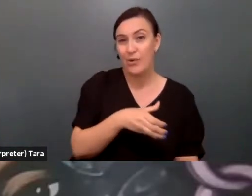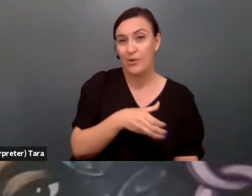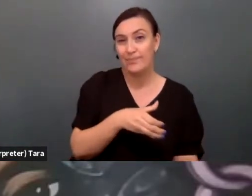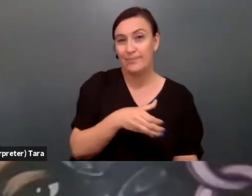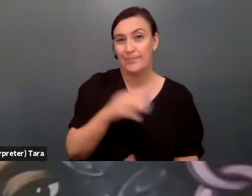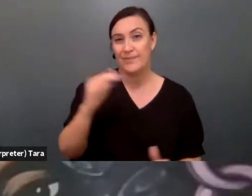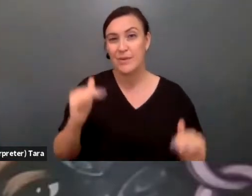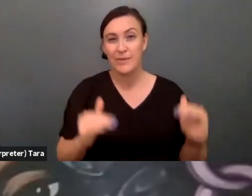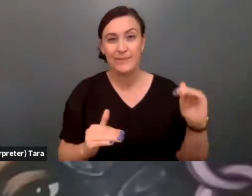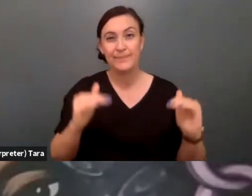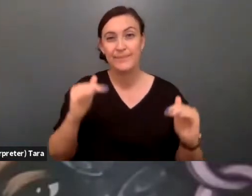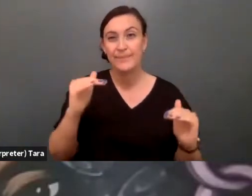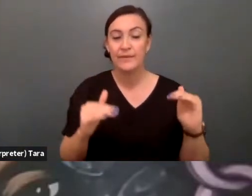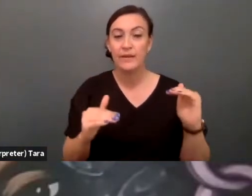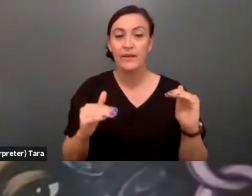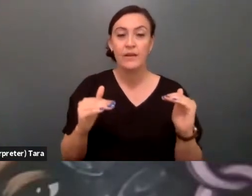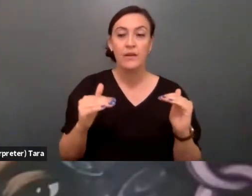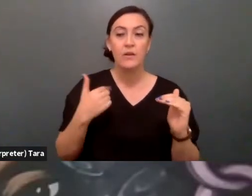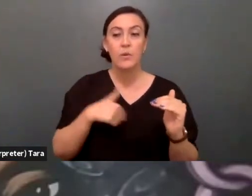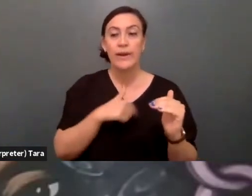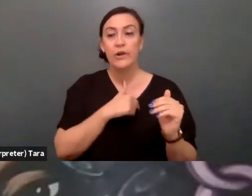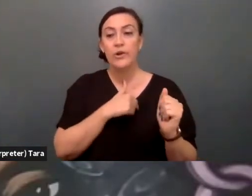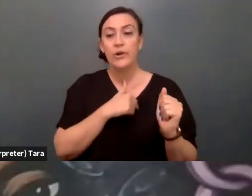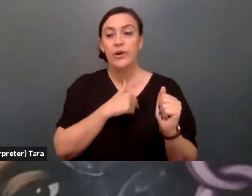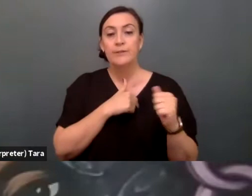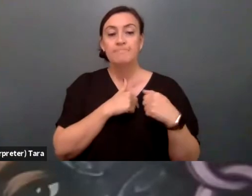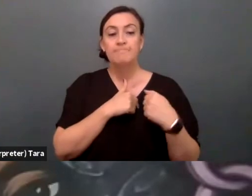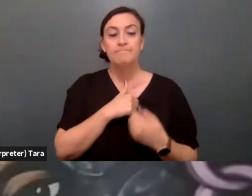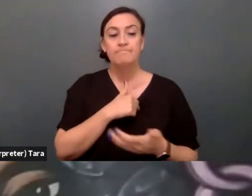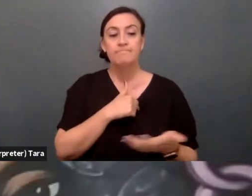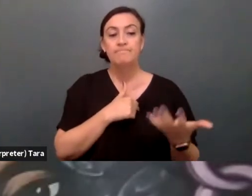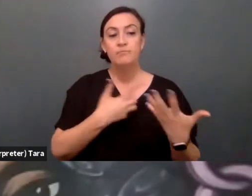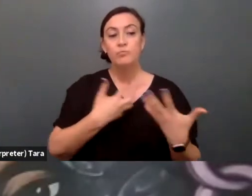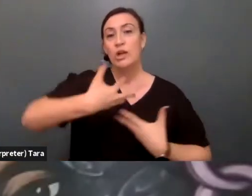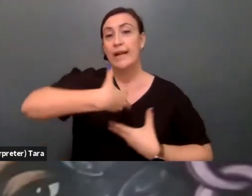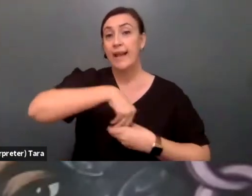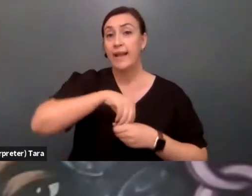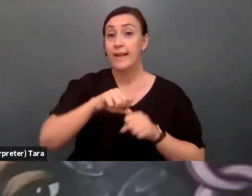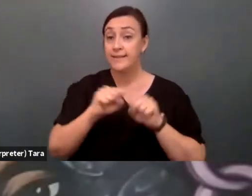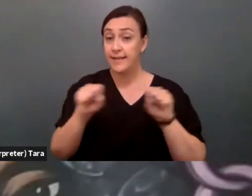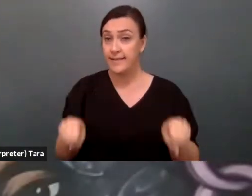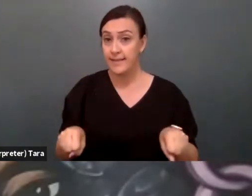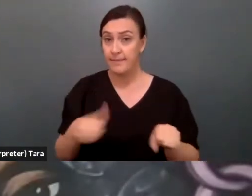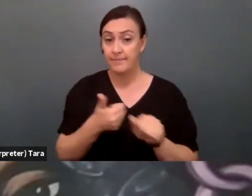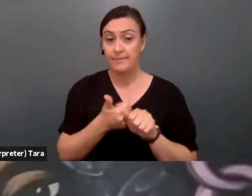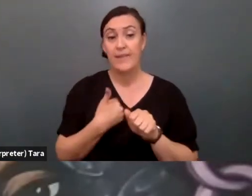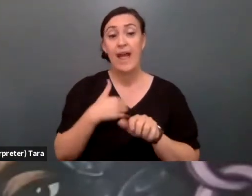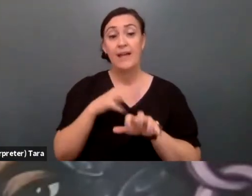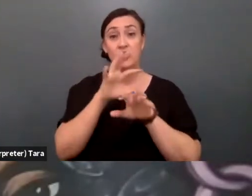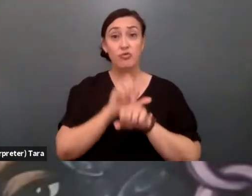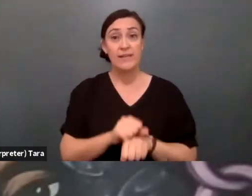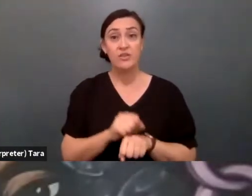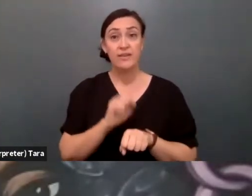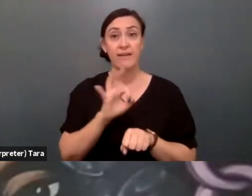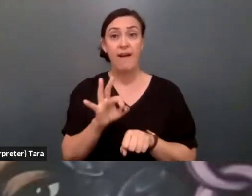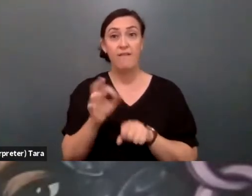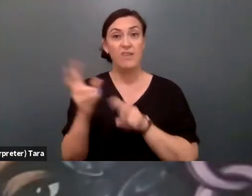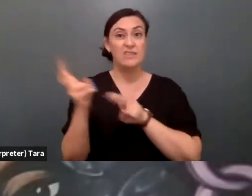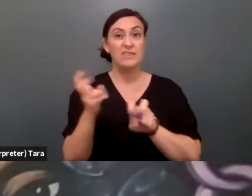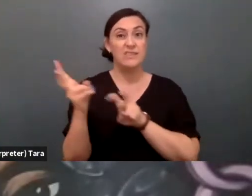We are in a system that has a tradition of